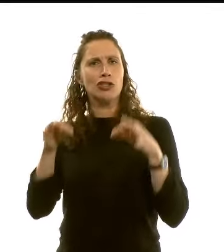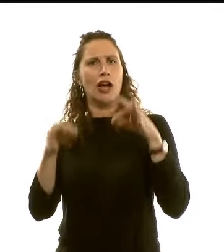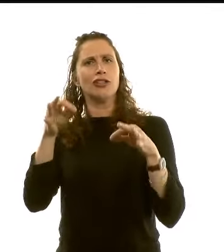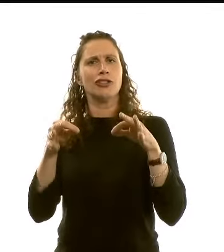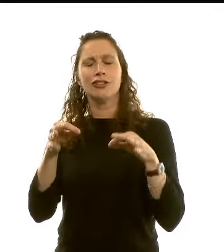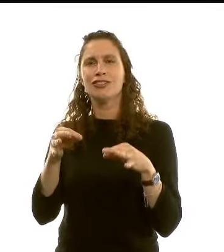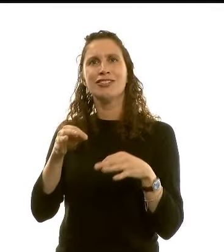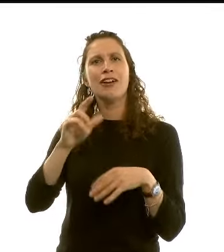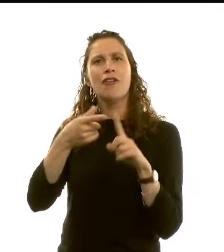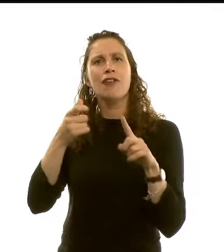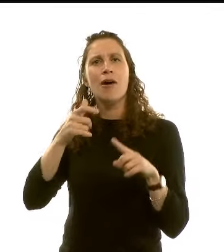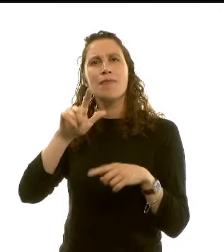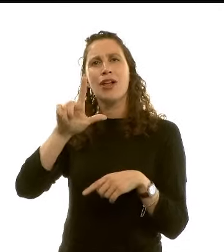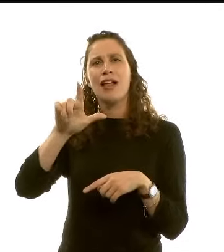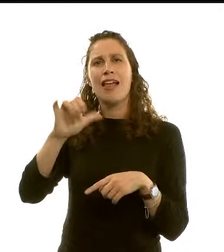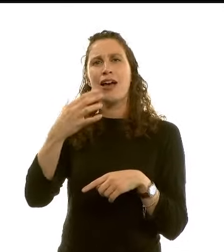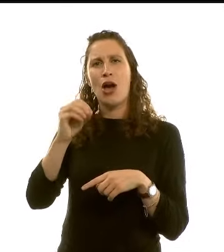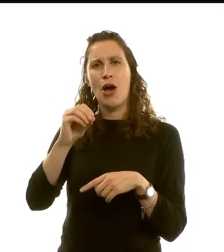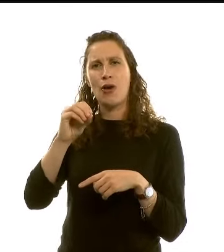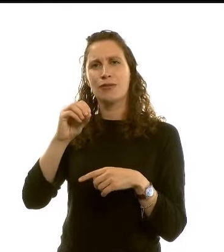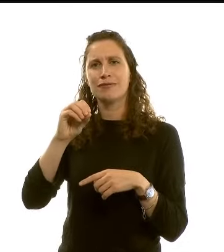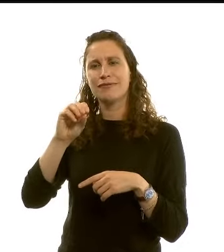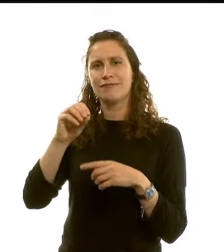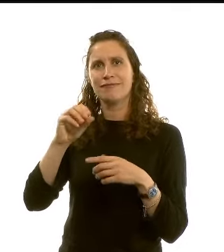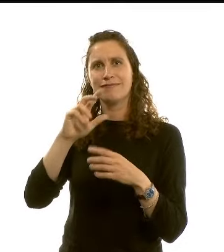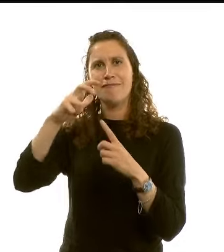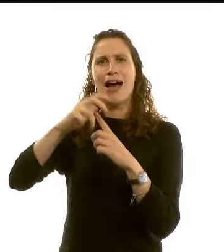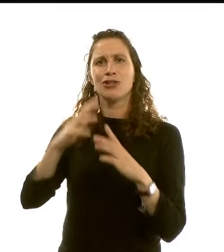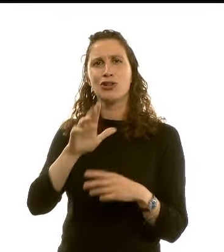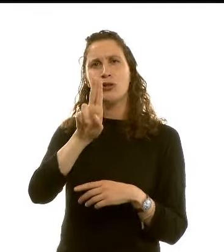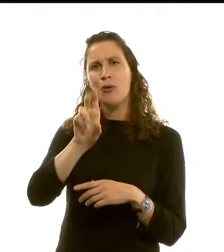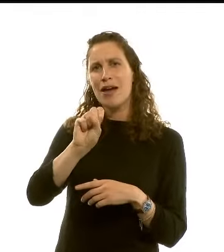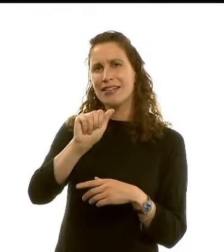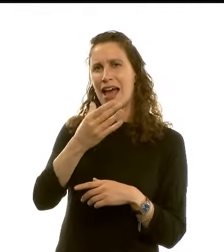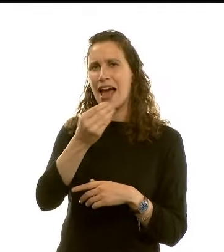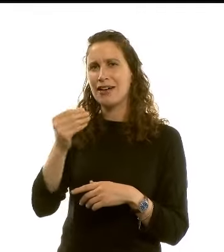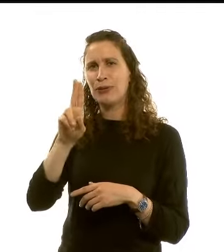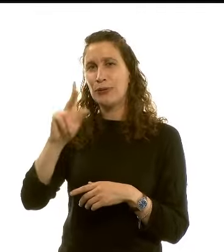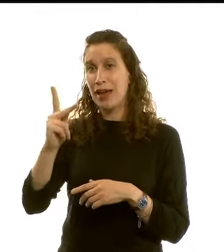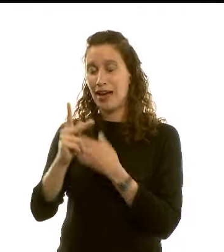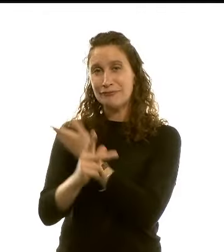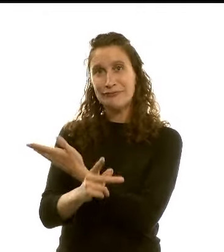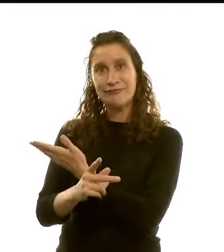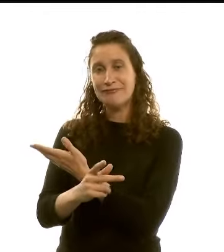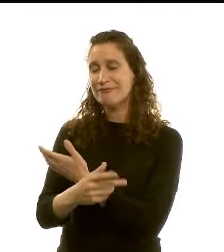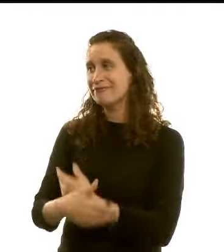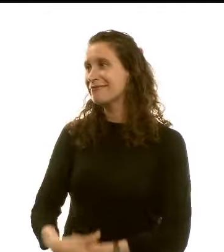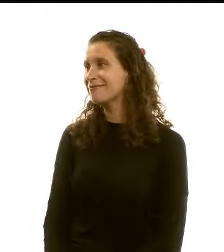Masters USA and LEGO Masters UK Brick Masters, Jamie Berard and Matthew Ashton. Woo! Come on.